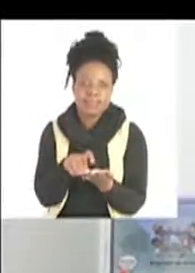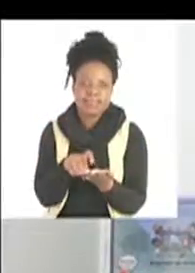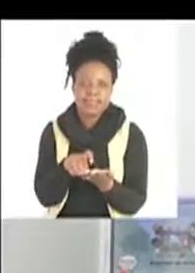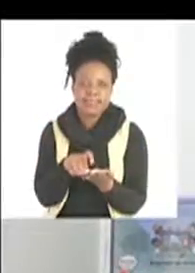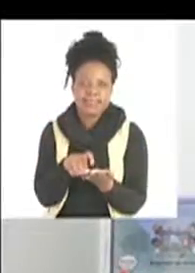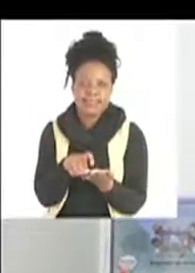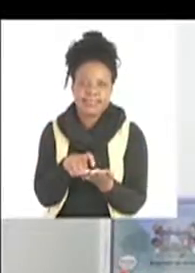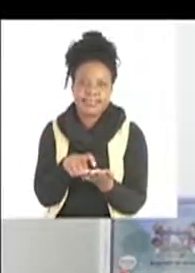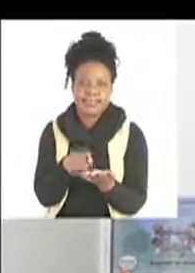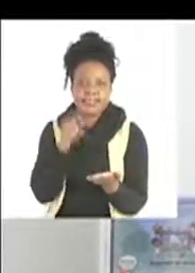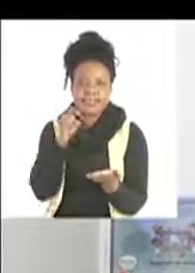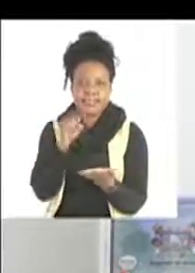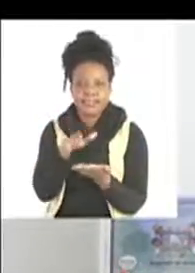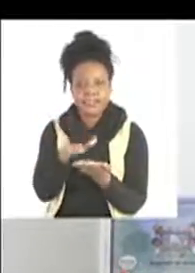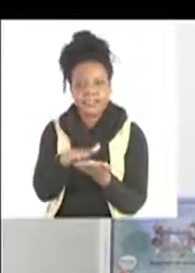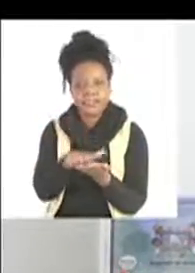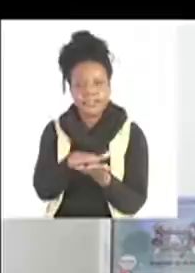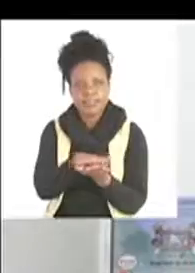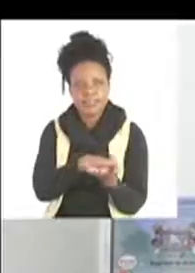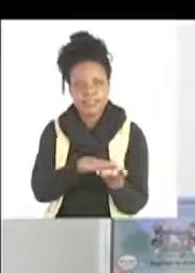hands.